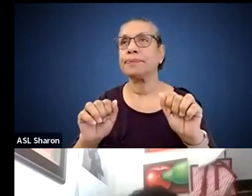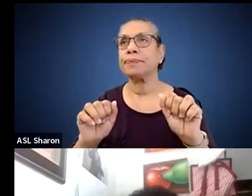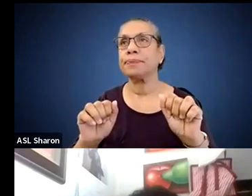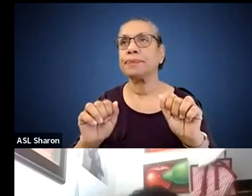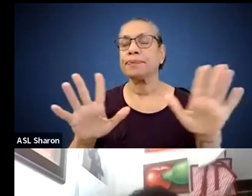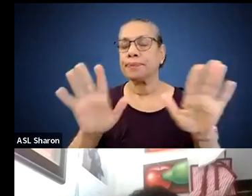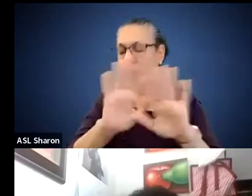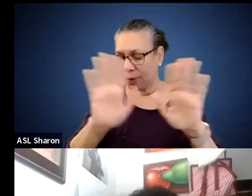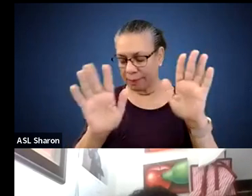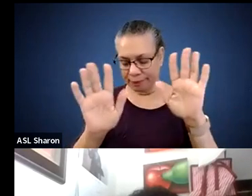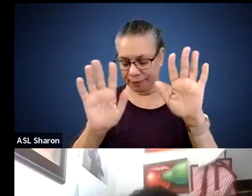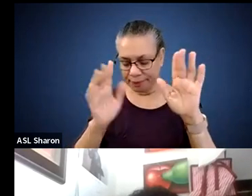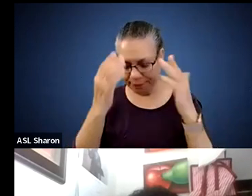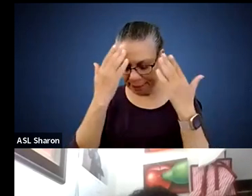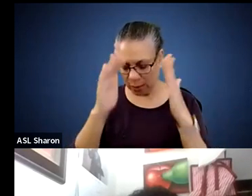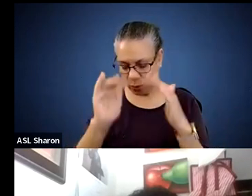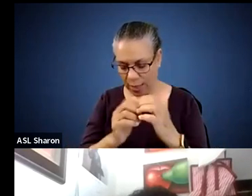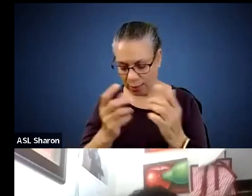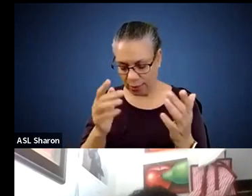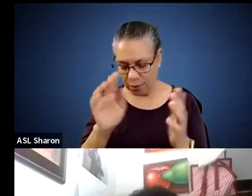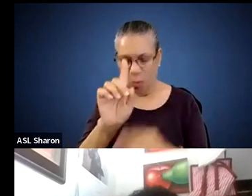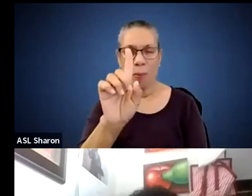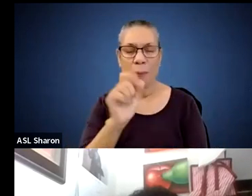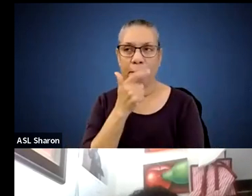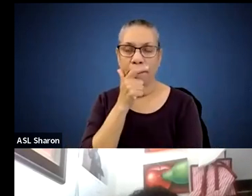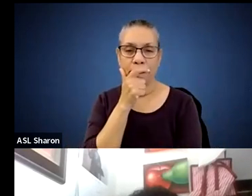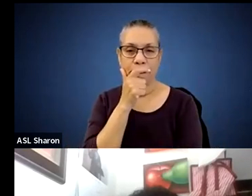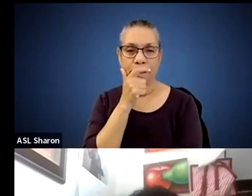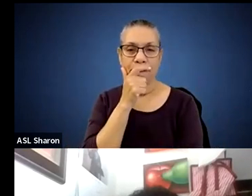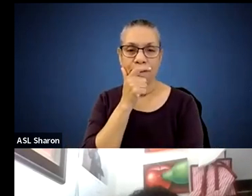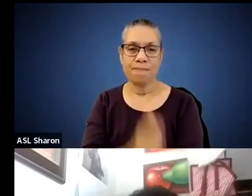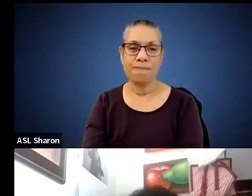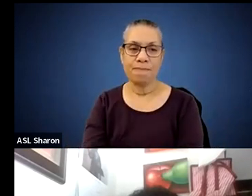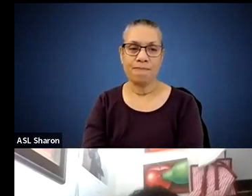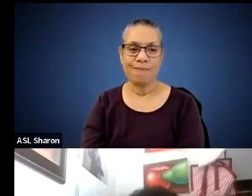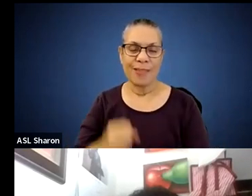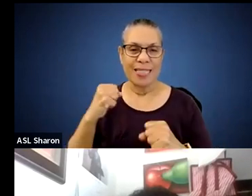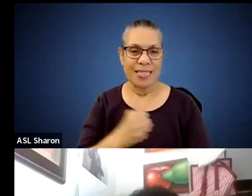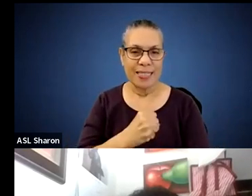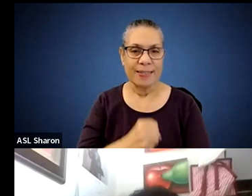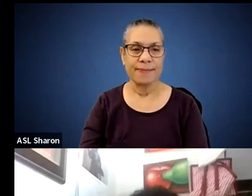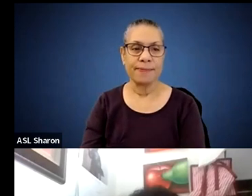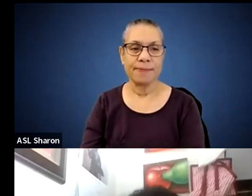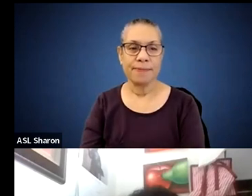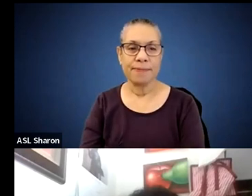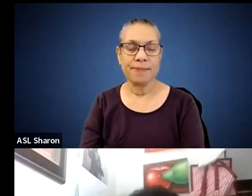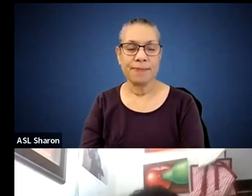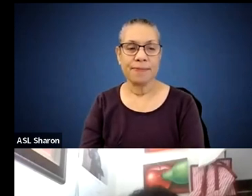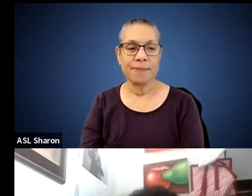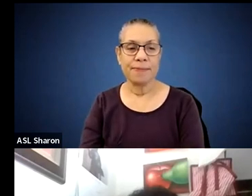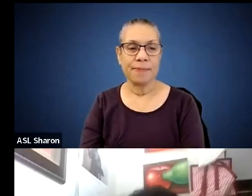how do I plan this how do I clean this uh not necessarily that but ship had